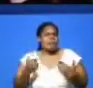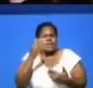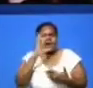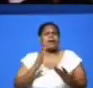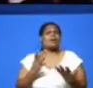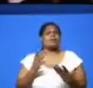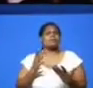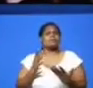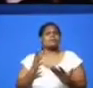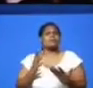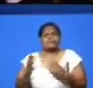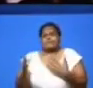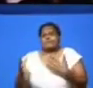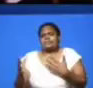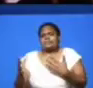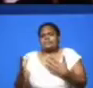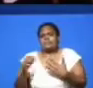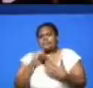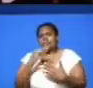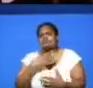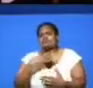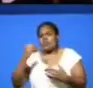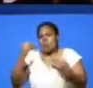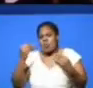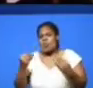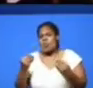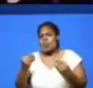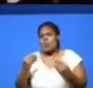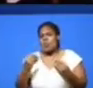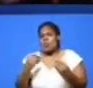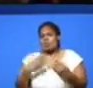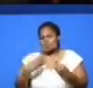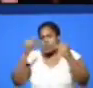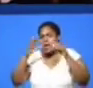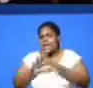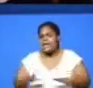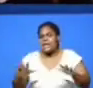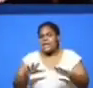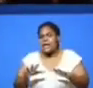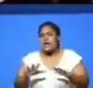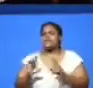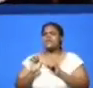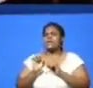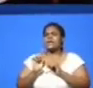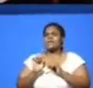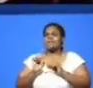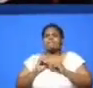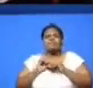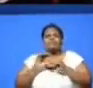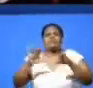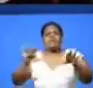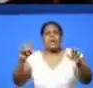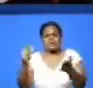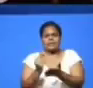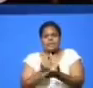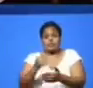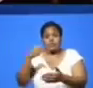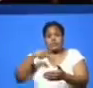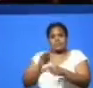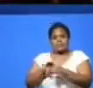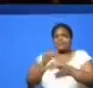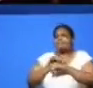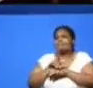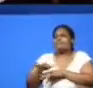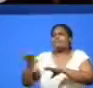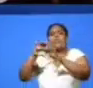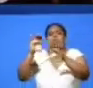though it's not snowing here, we can talk from here to there. And I'm so blessed, so glad to know that